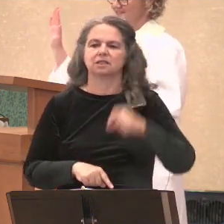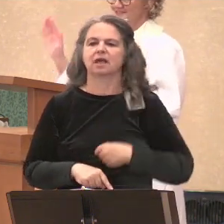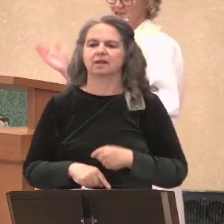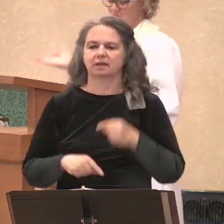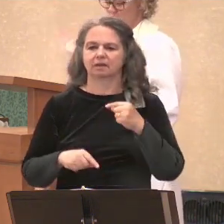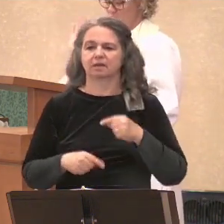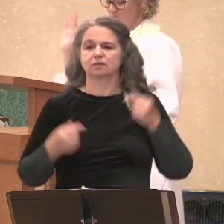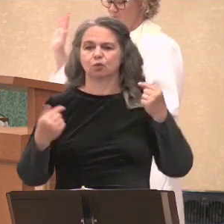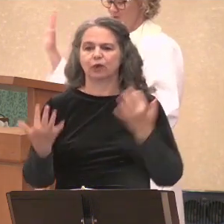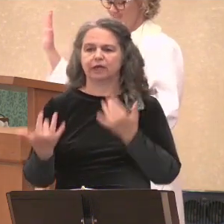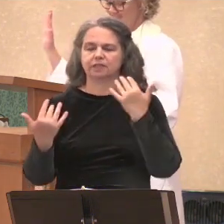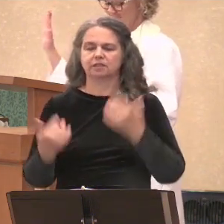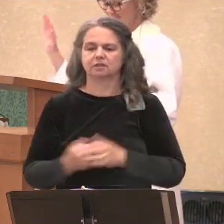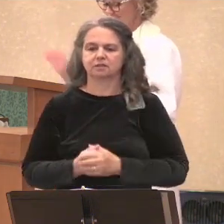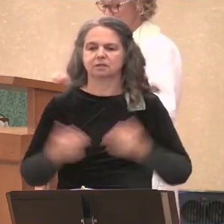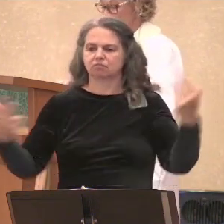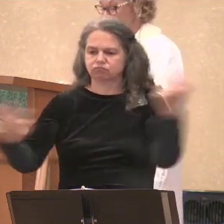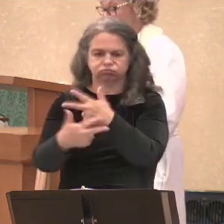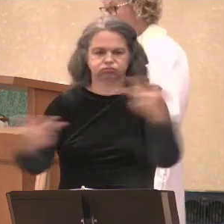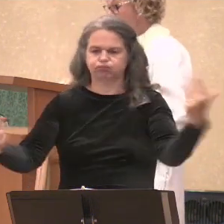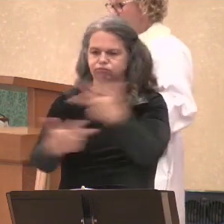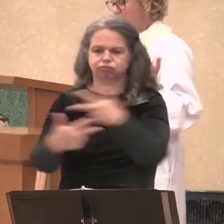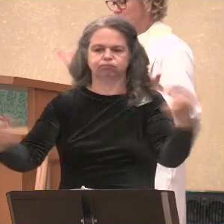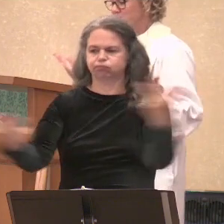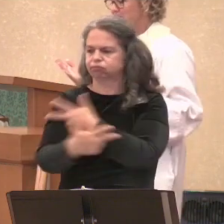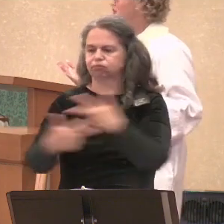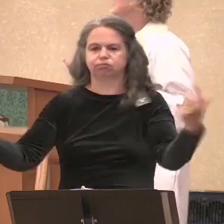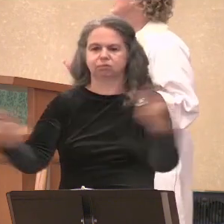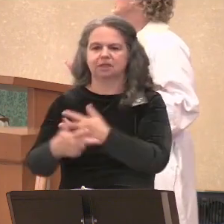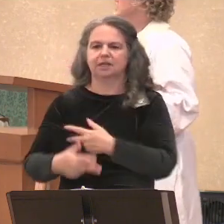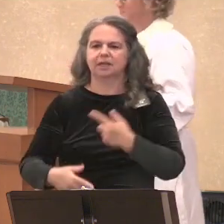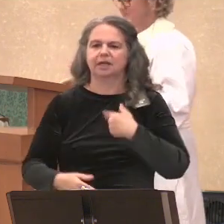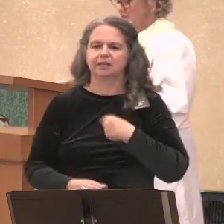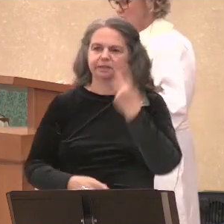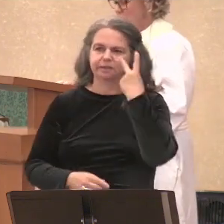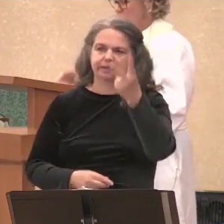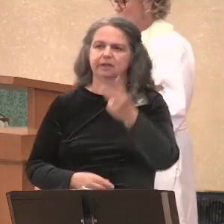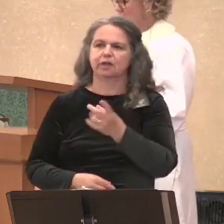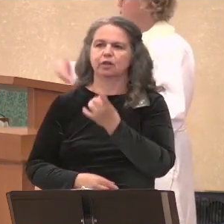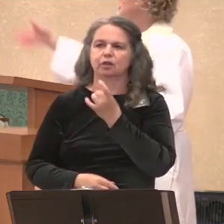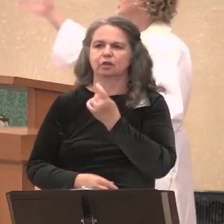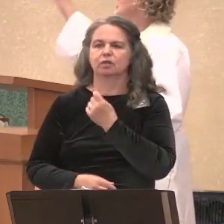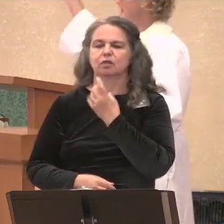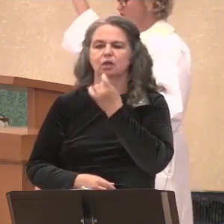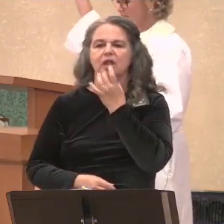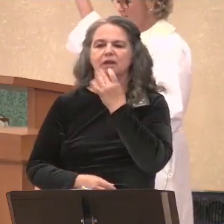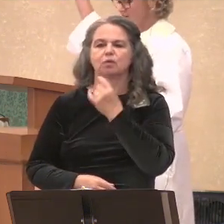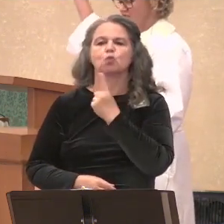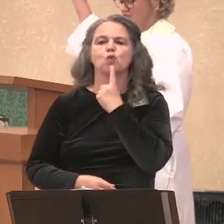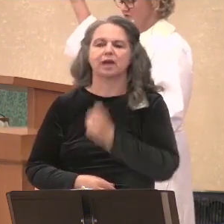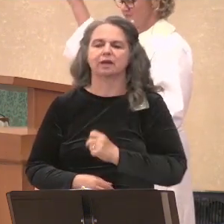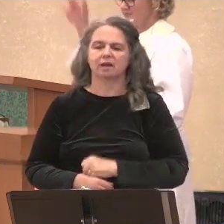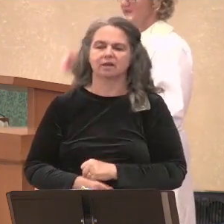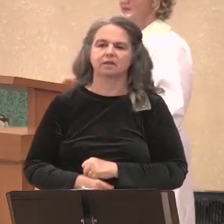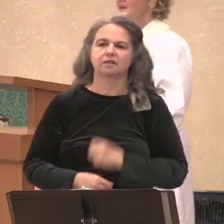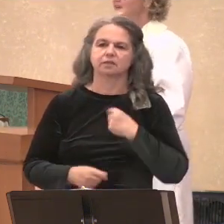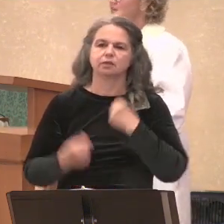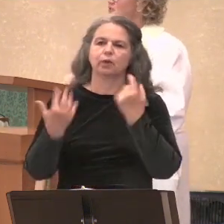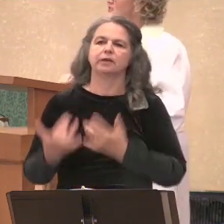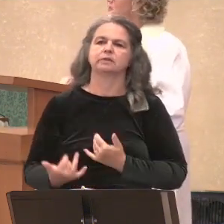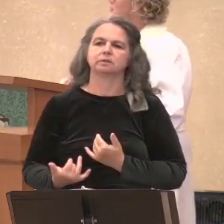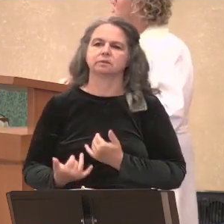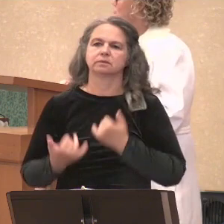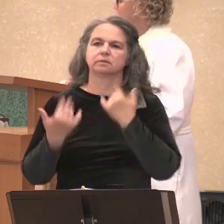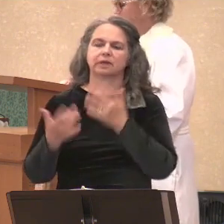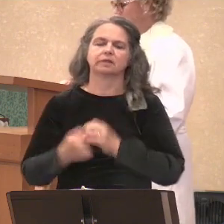wait, wait. There was my friend Peter, who crossed the street whenever he wanted to.